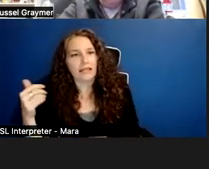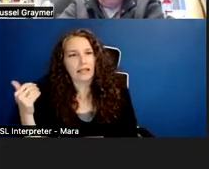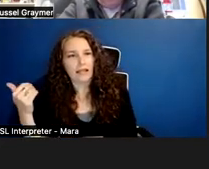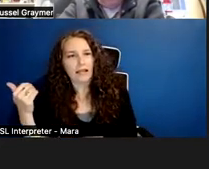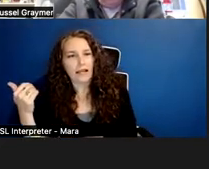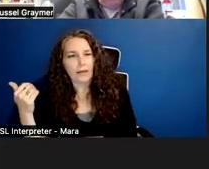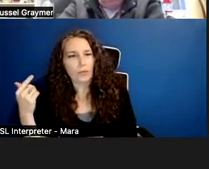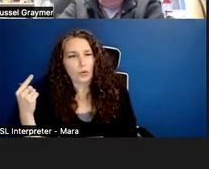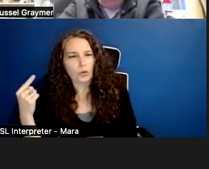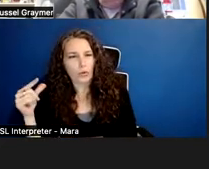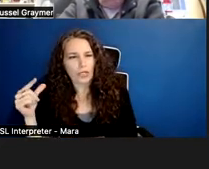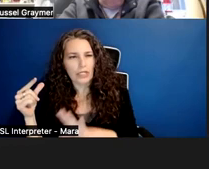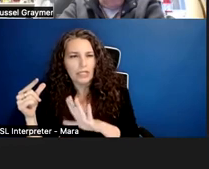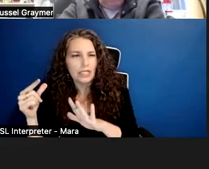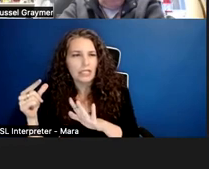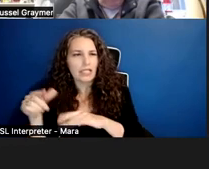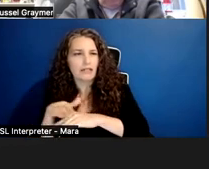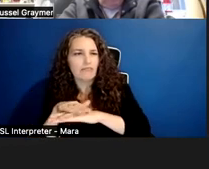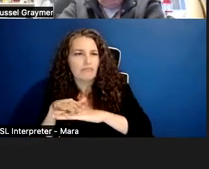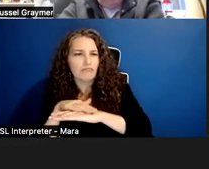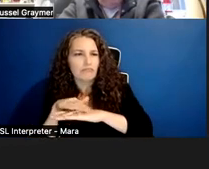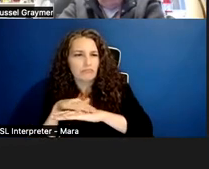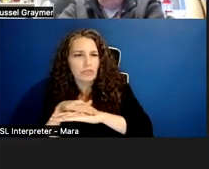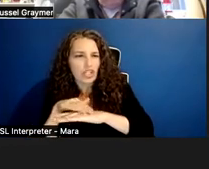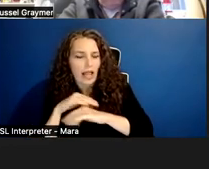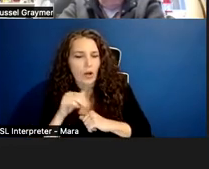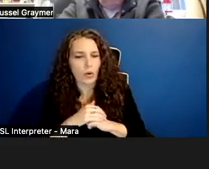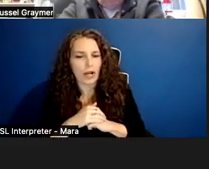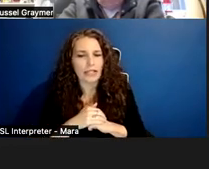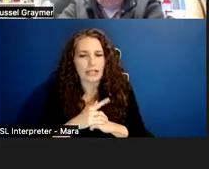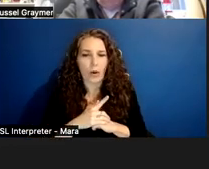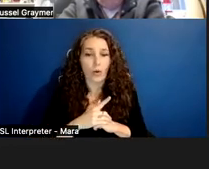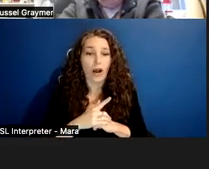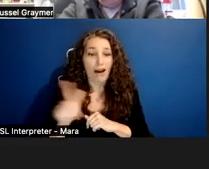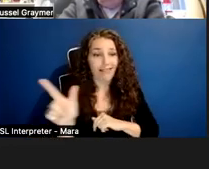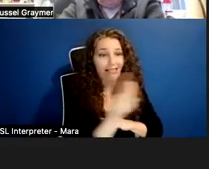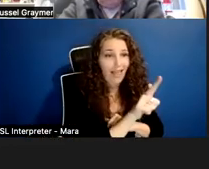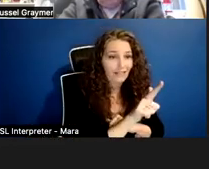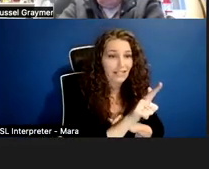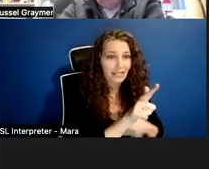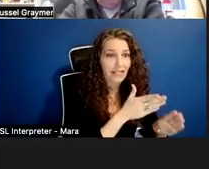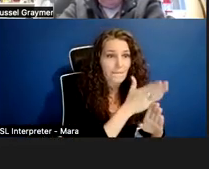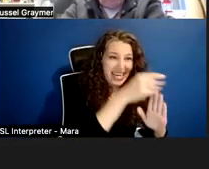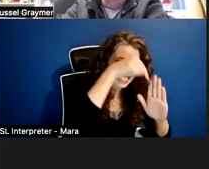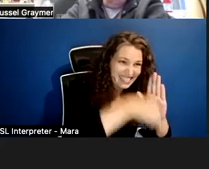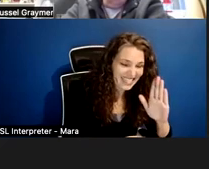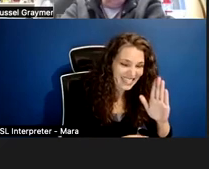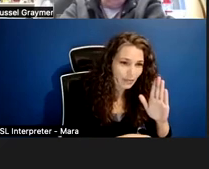left, the main shock was very deep, and many of the aftershocks